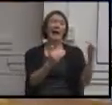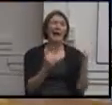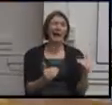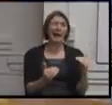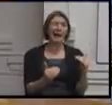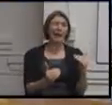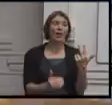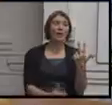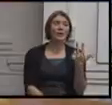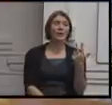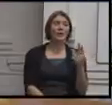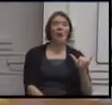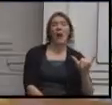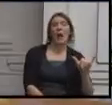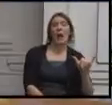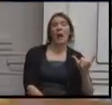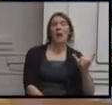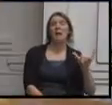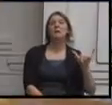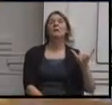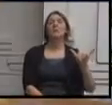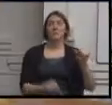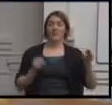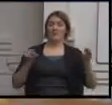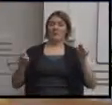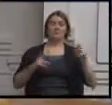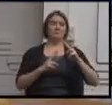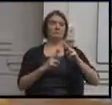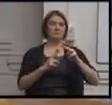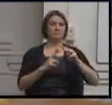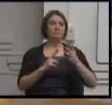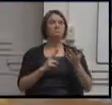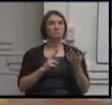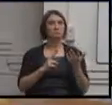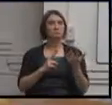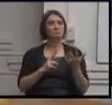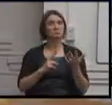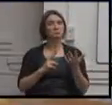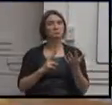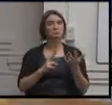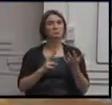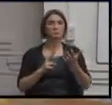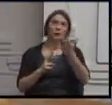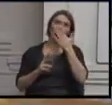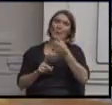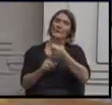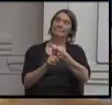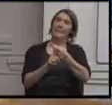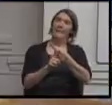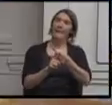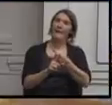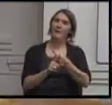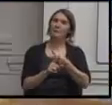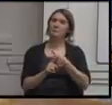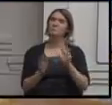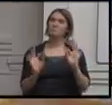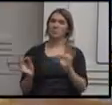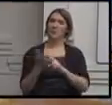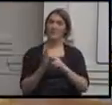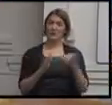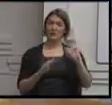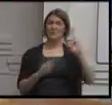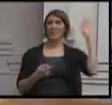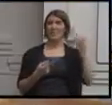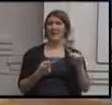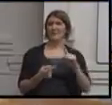considered a 3Y. But either which way, that's going to have fairly negligible impact upon your